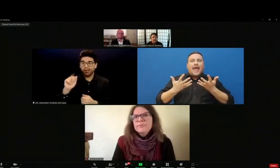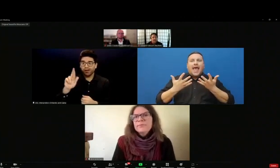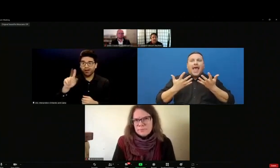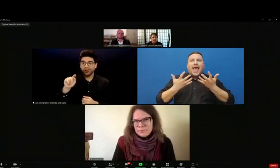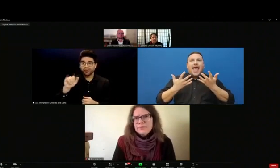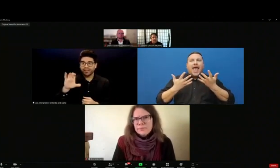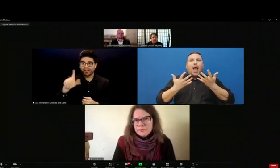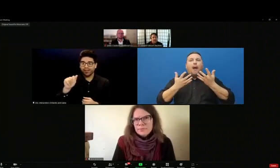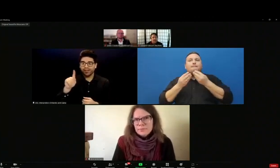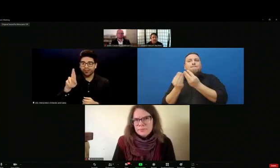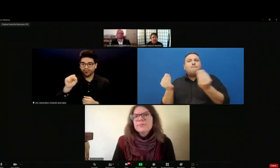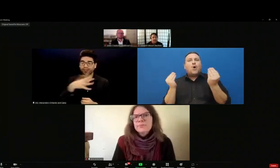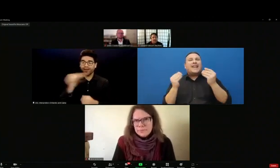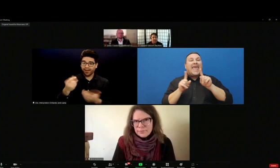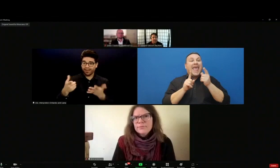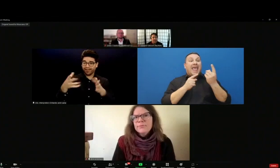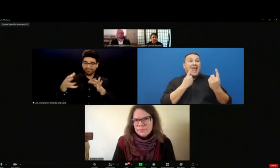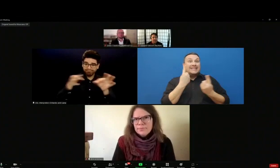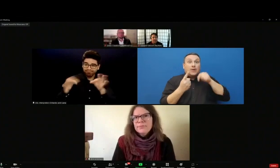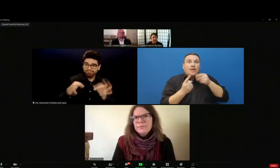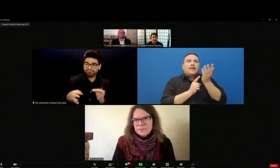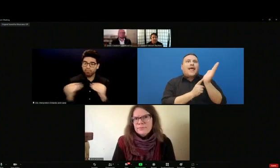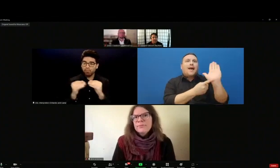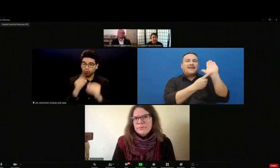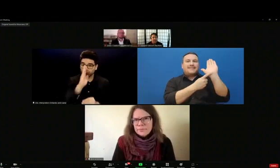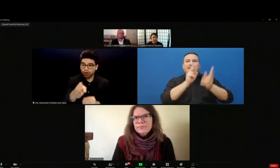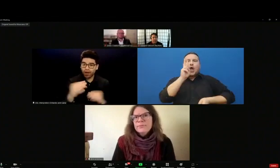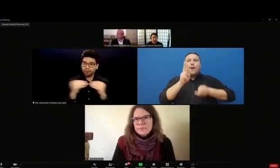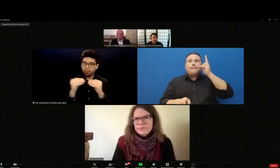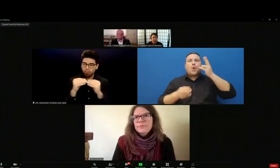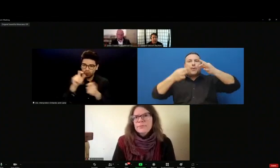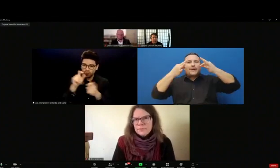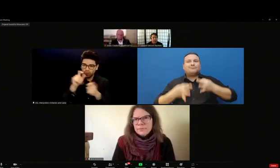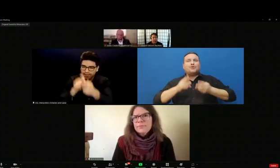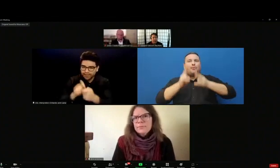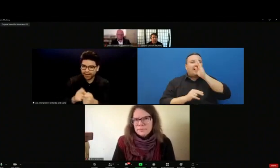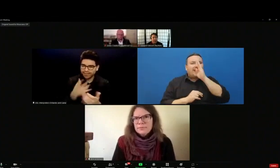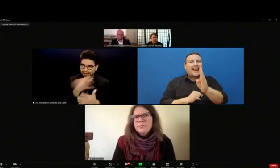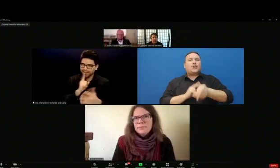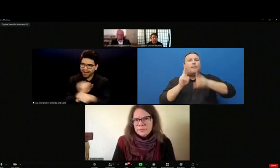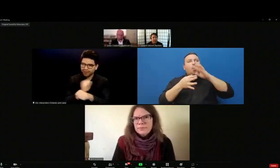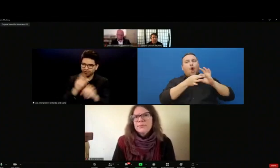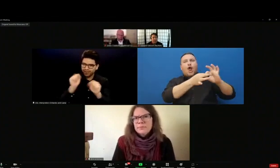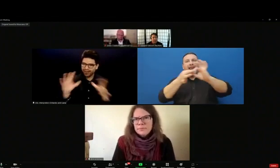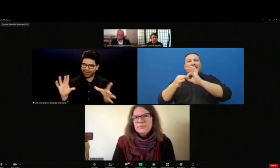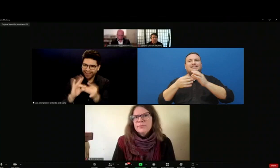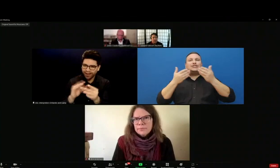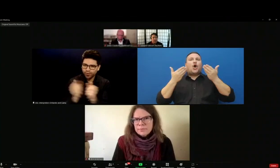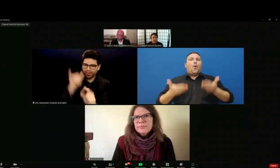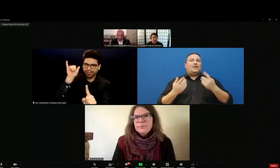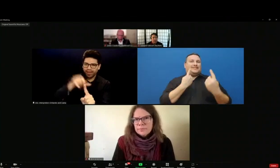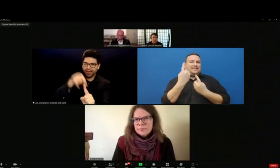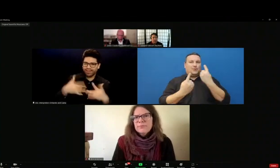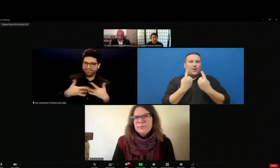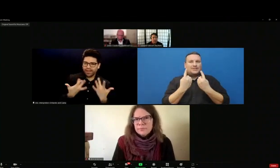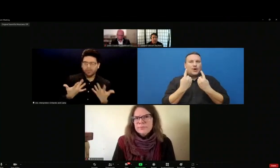represent these events more directly, more precisely, more connected to the actual phenomena, to the actual event they're referring to.